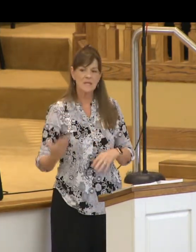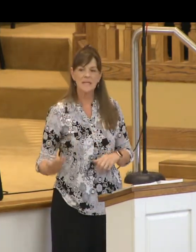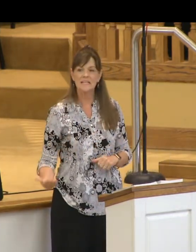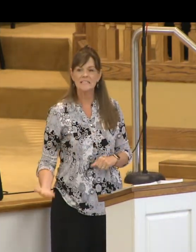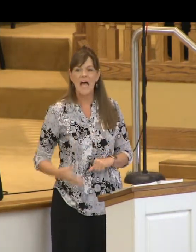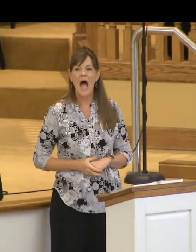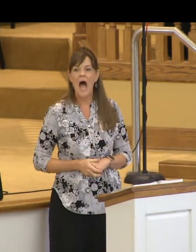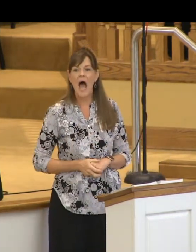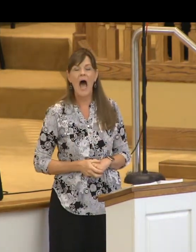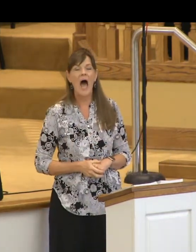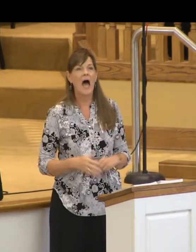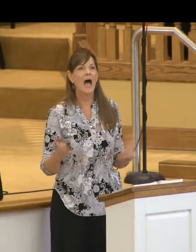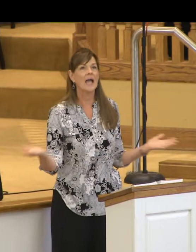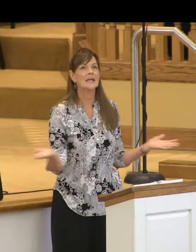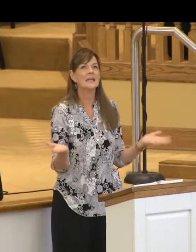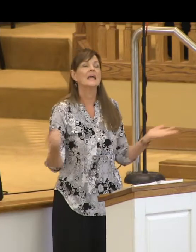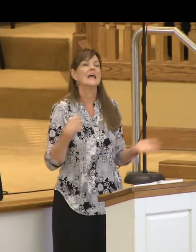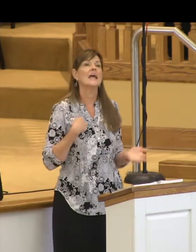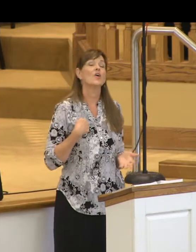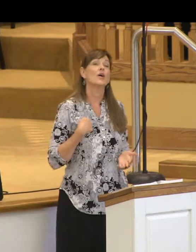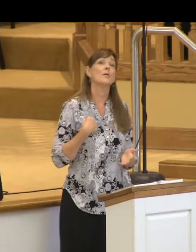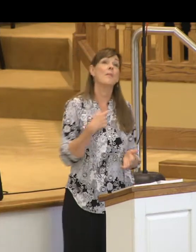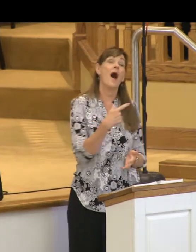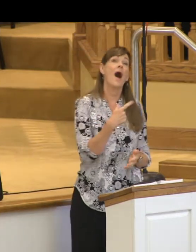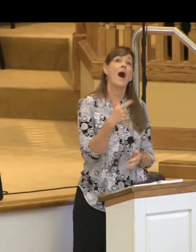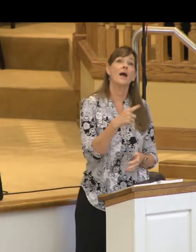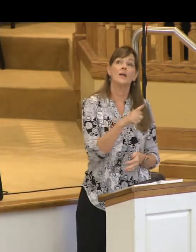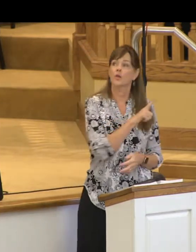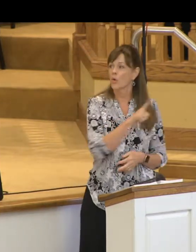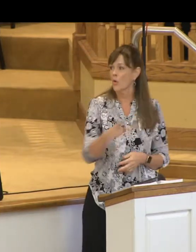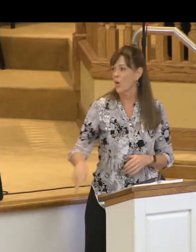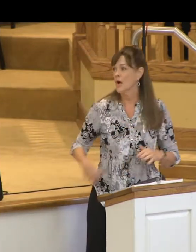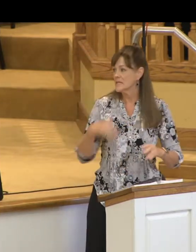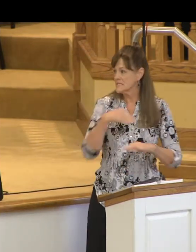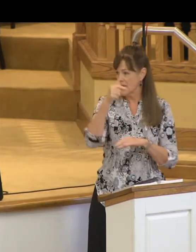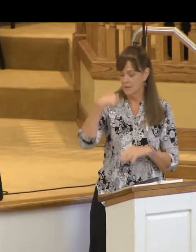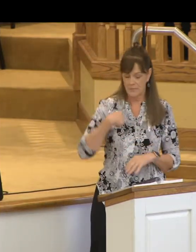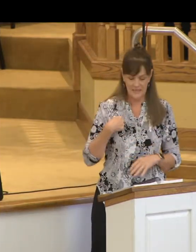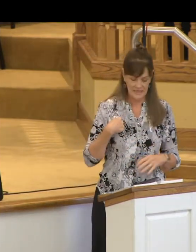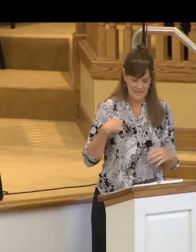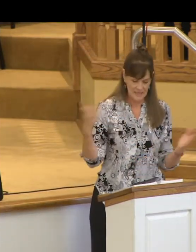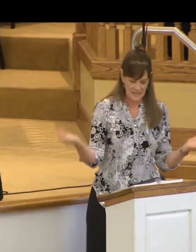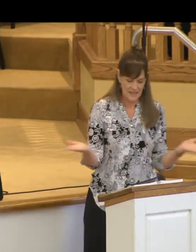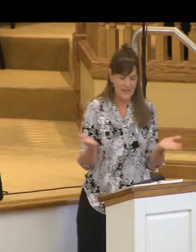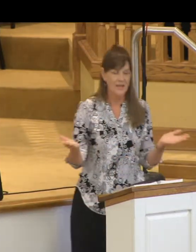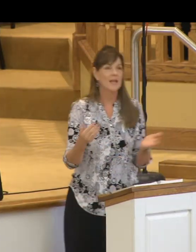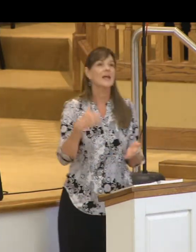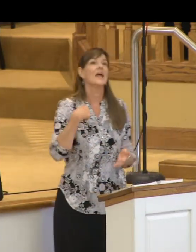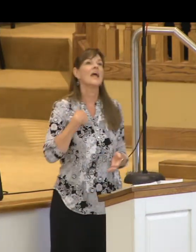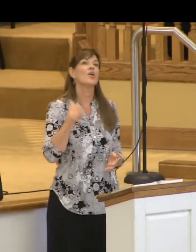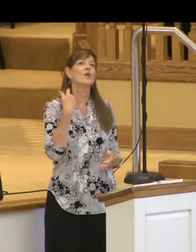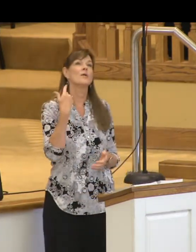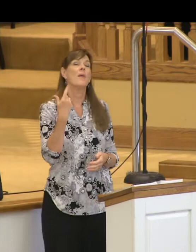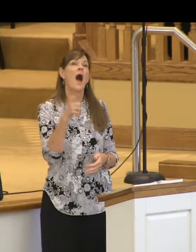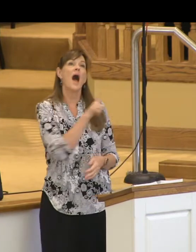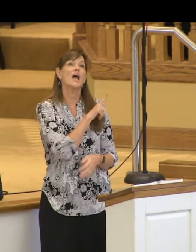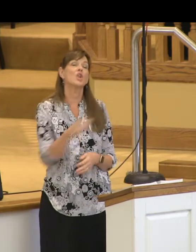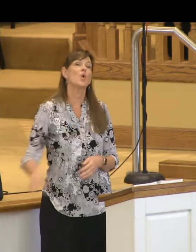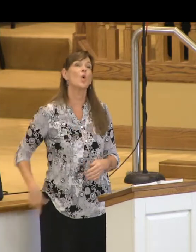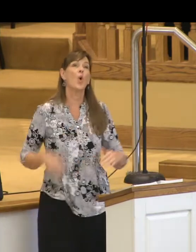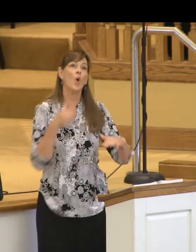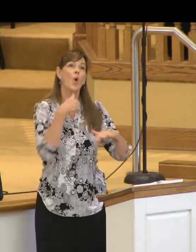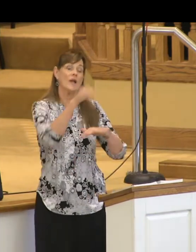close beside. Here am I, Lord, send me. Here am